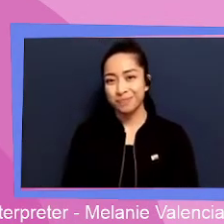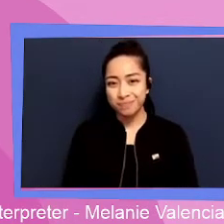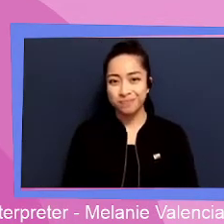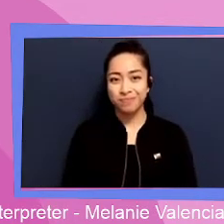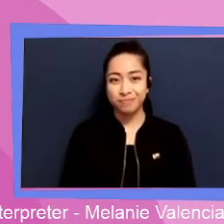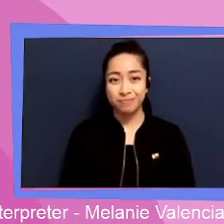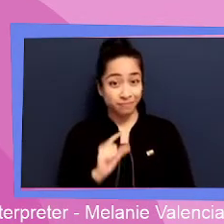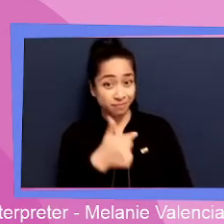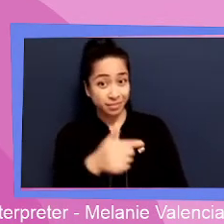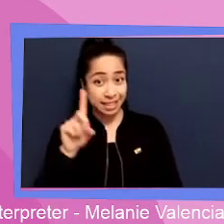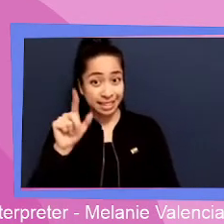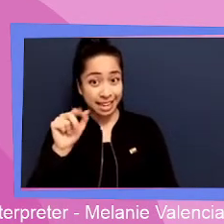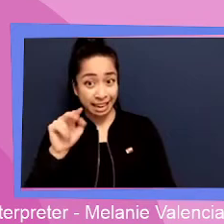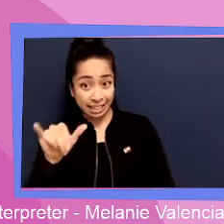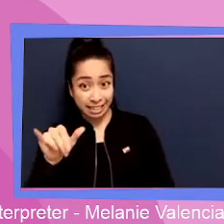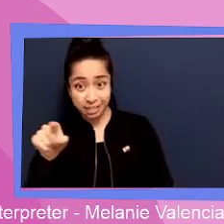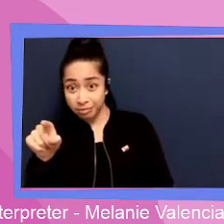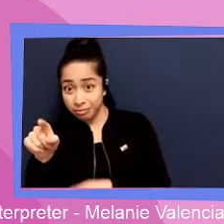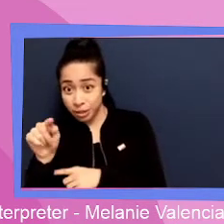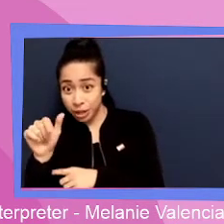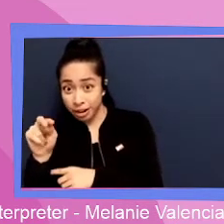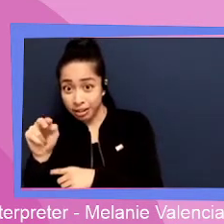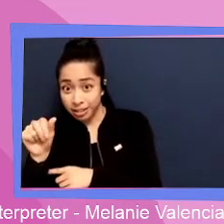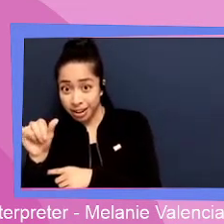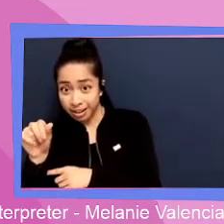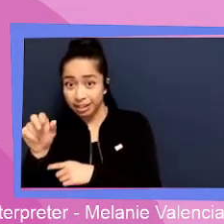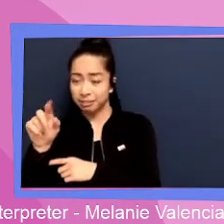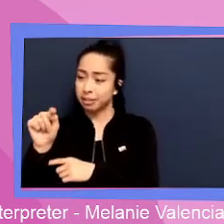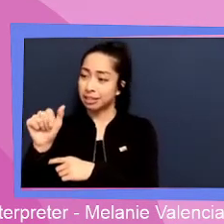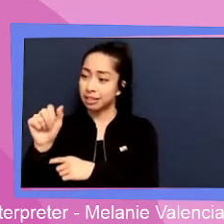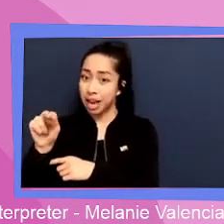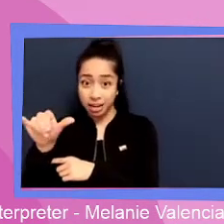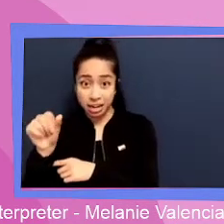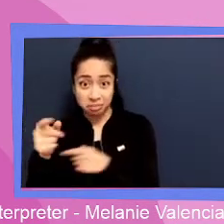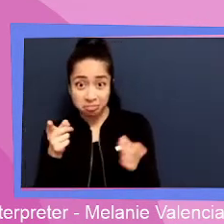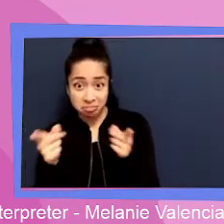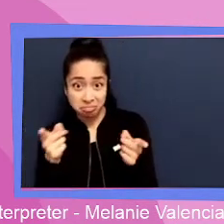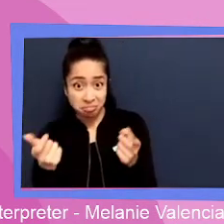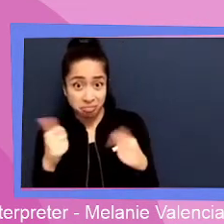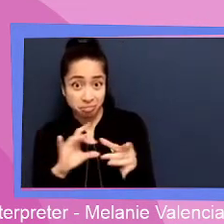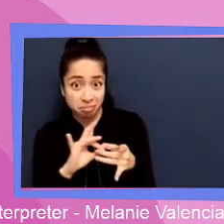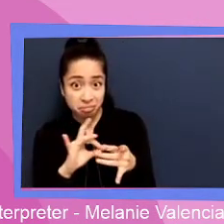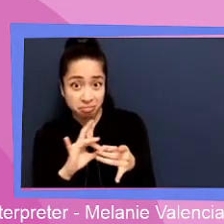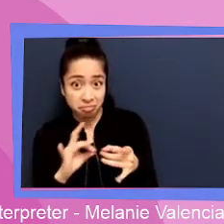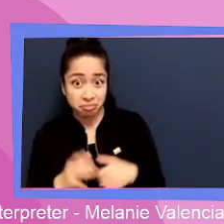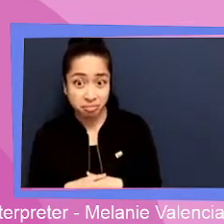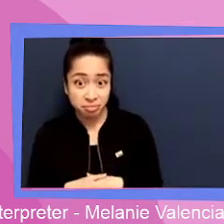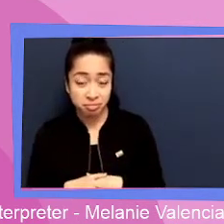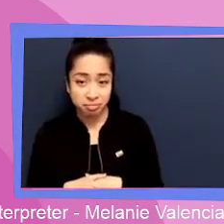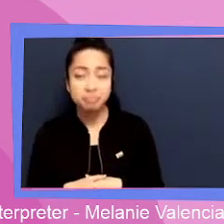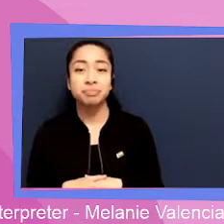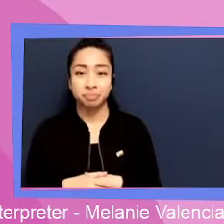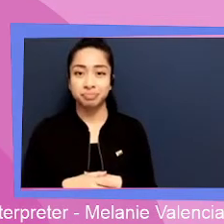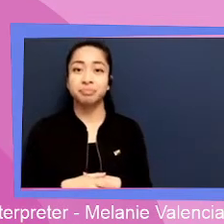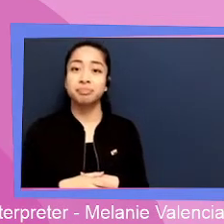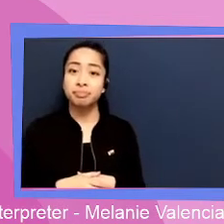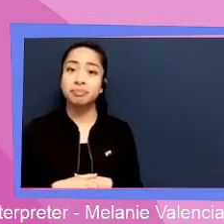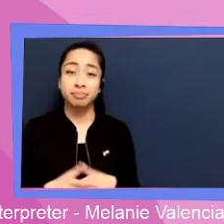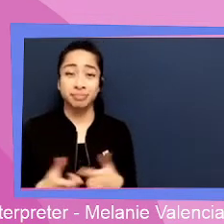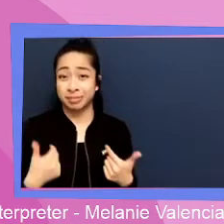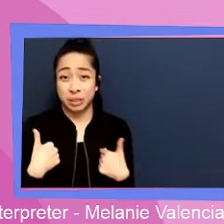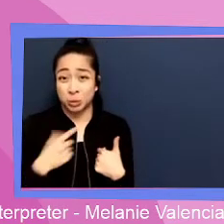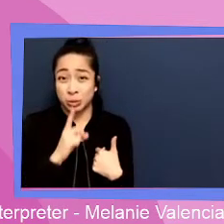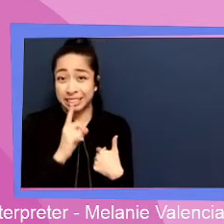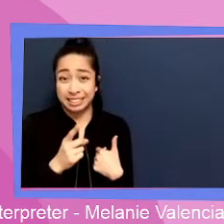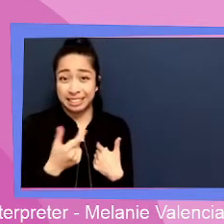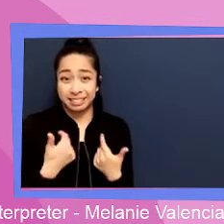Danny or Tonya, do you have any thoughts about setting your books in Vancouver? Yeah, well, I'll just say, I mean, I actually don't even name